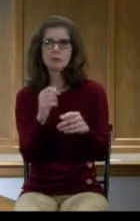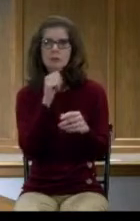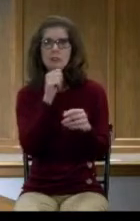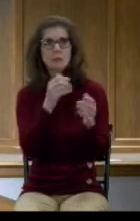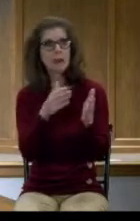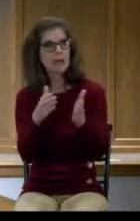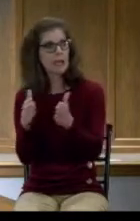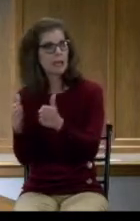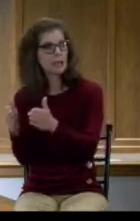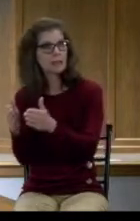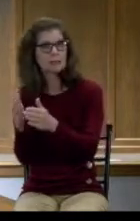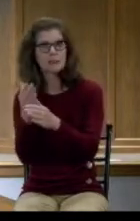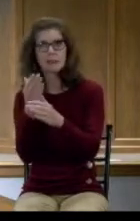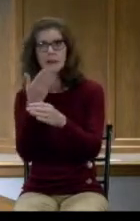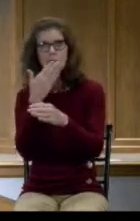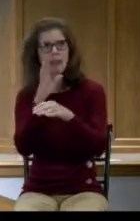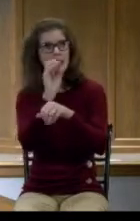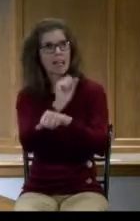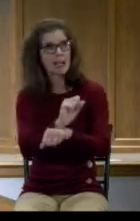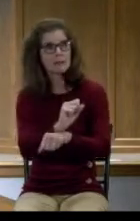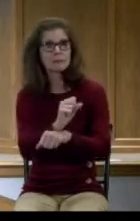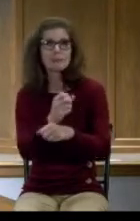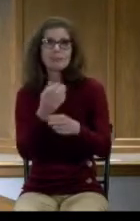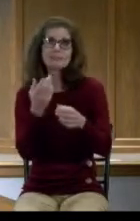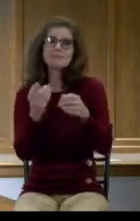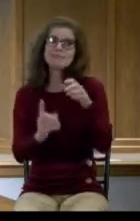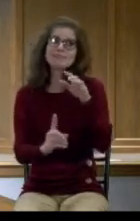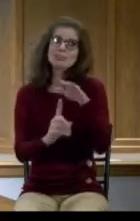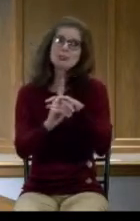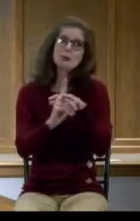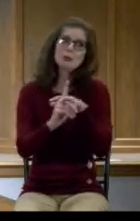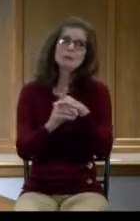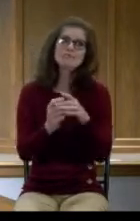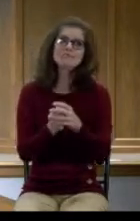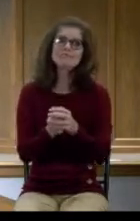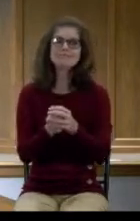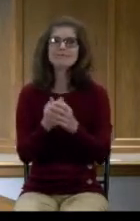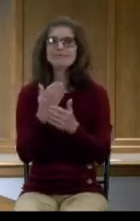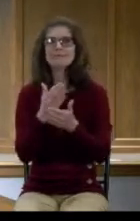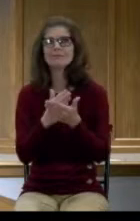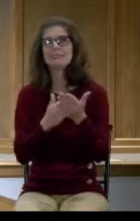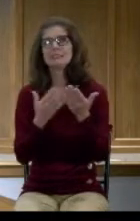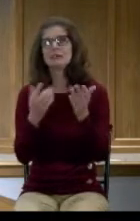but it happened. So, for example, some of us have,